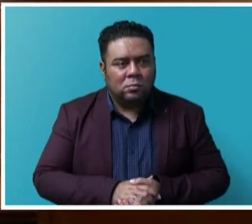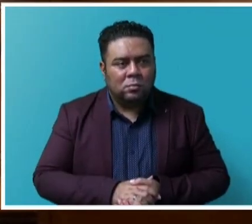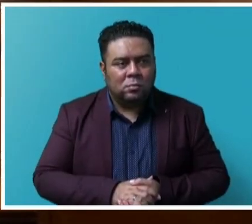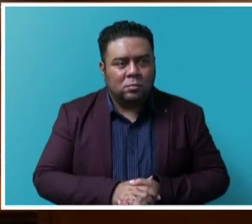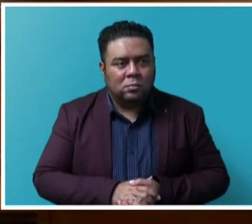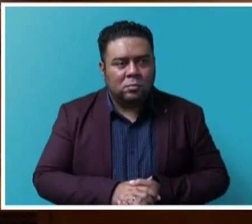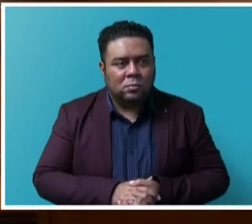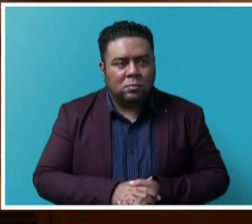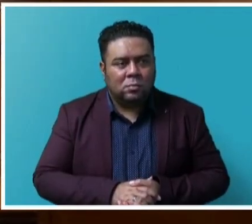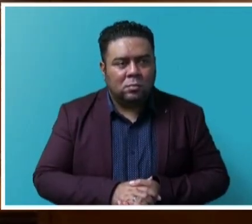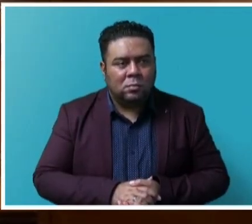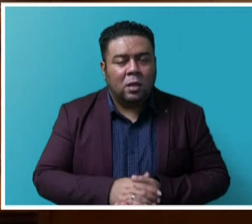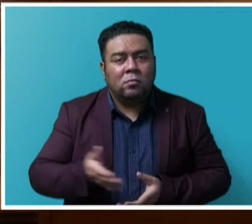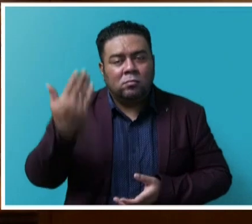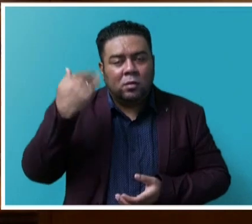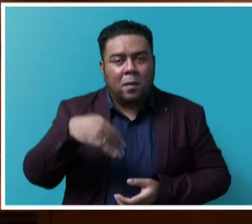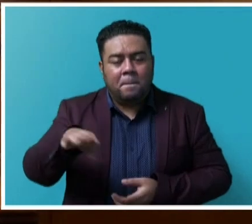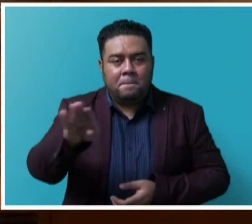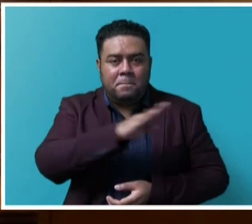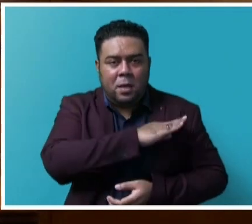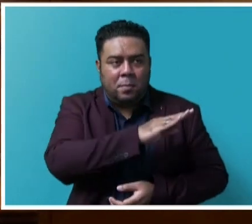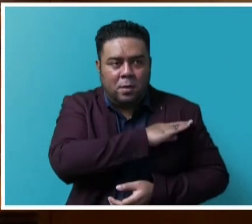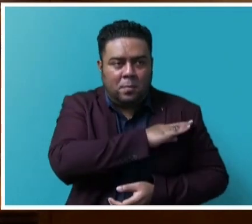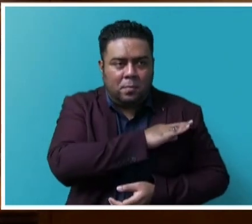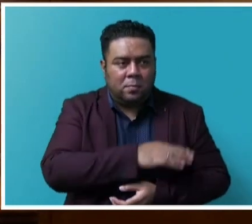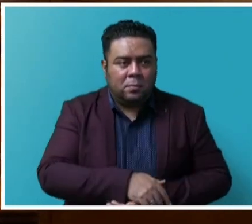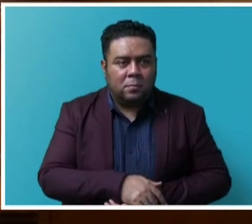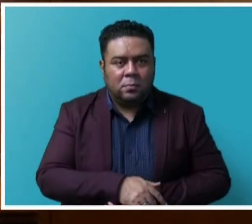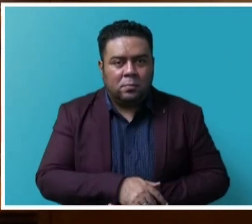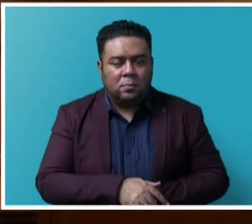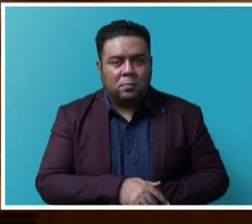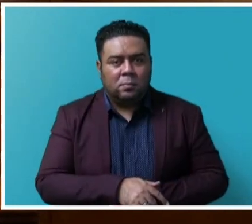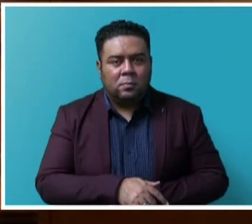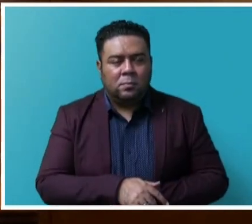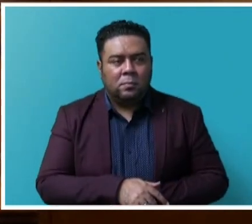Ratu Jose Abrang and Benmarama. They took in a Binivorno of Cuba and Bautele.